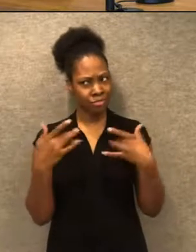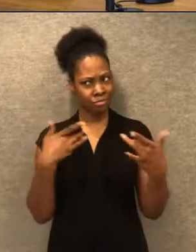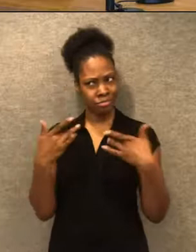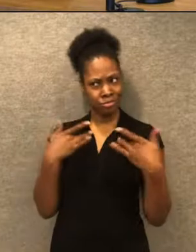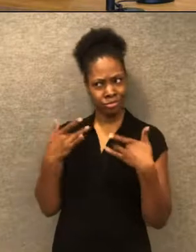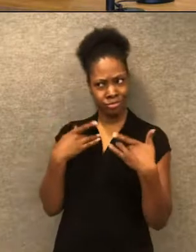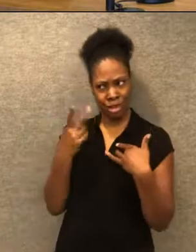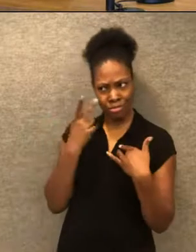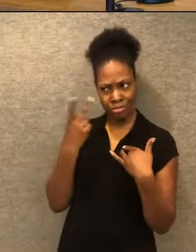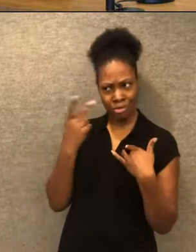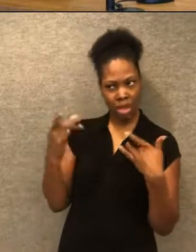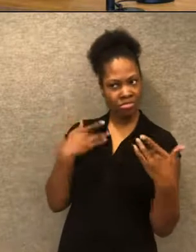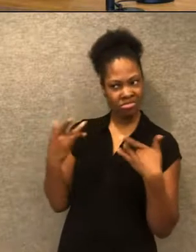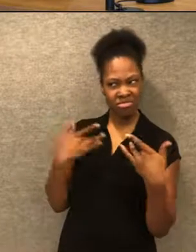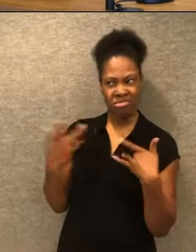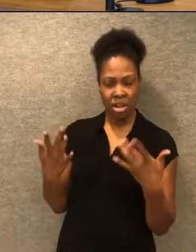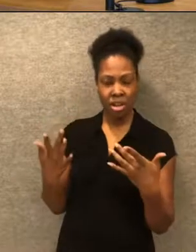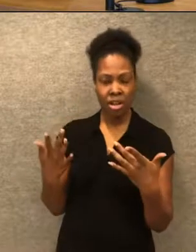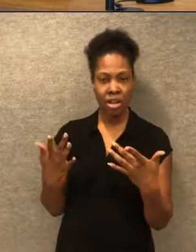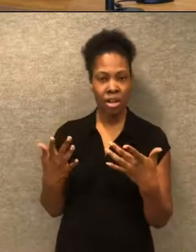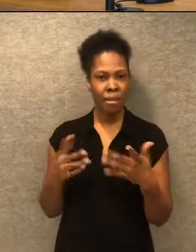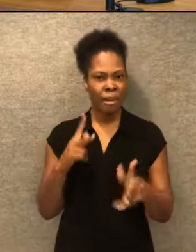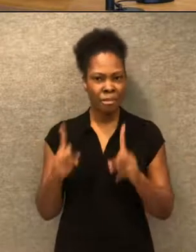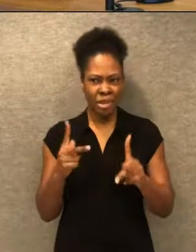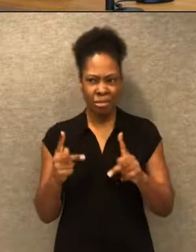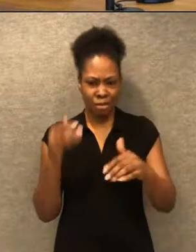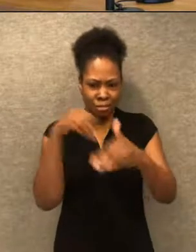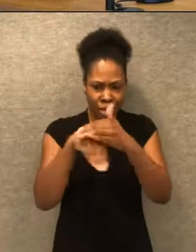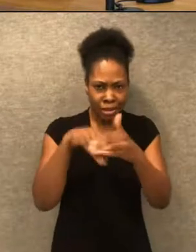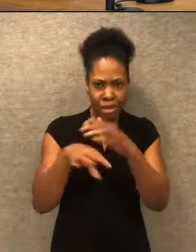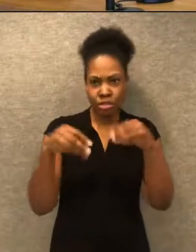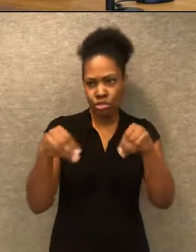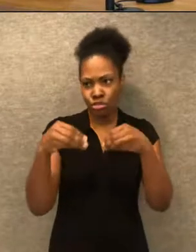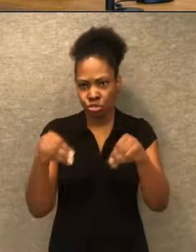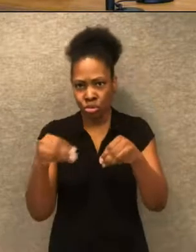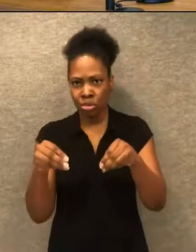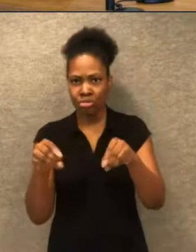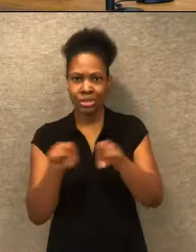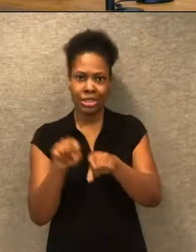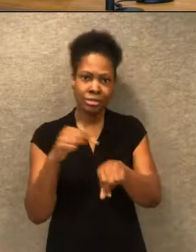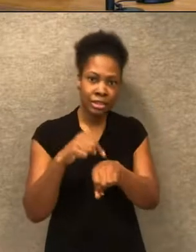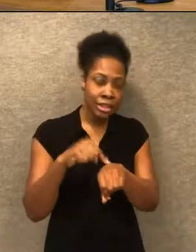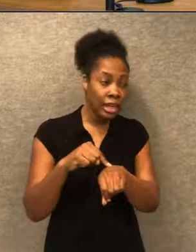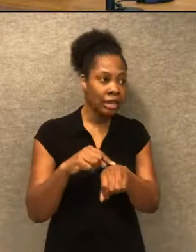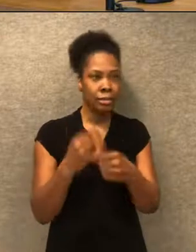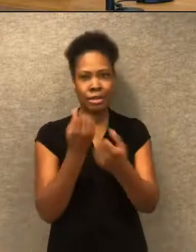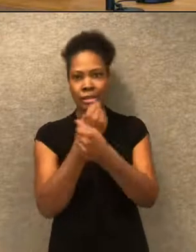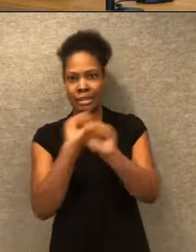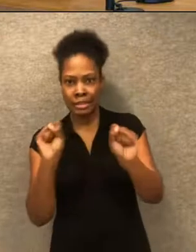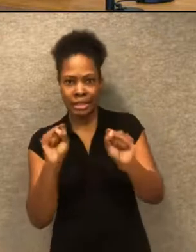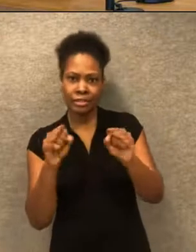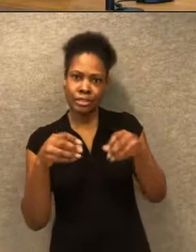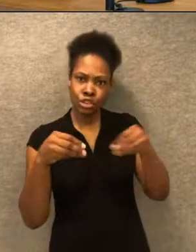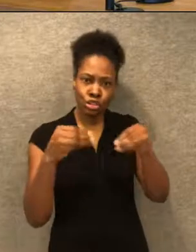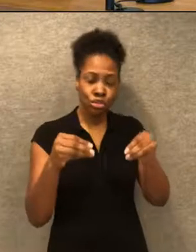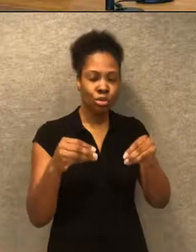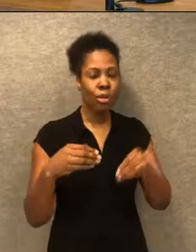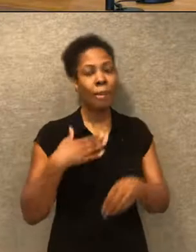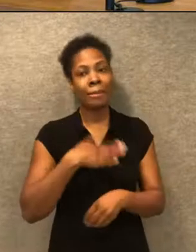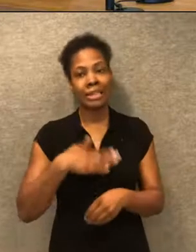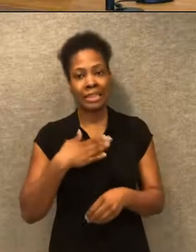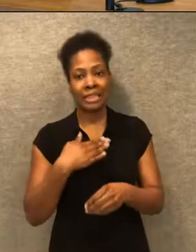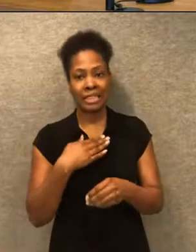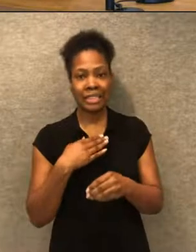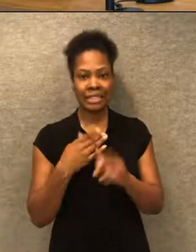that are being maintained and invited indoors, or even the general health and safety practices, please feel free to contact the health